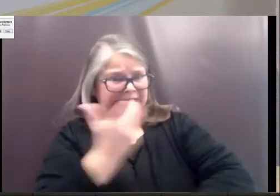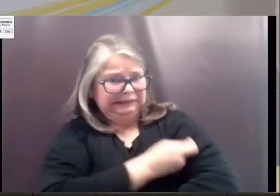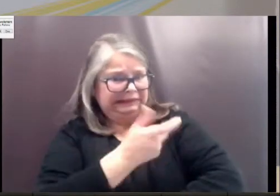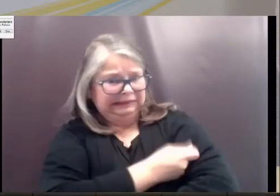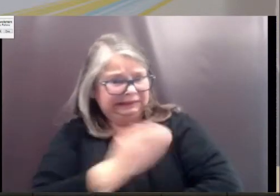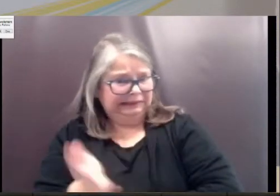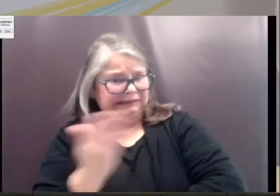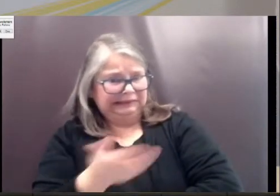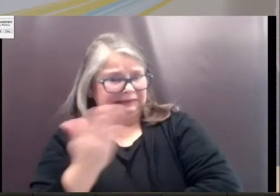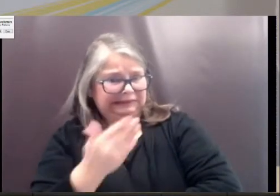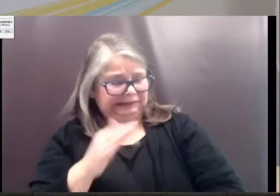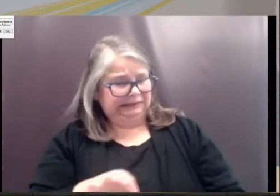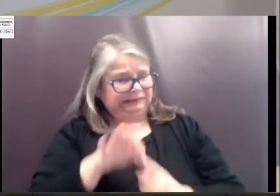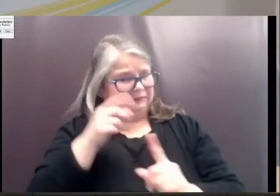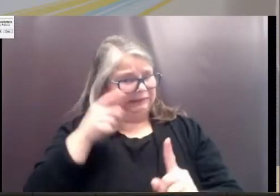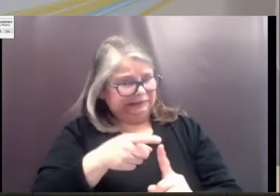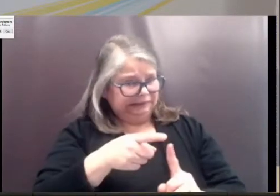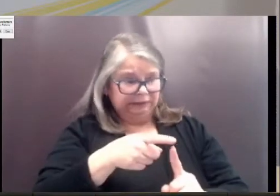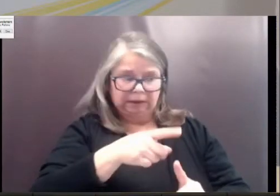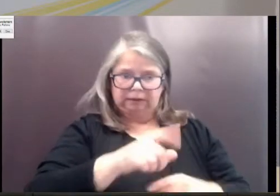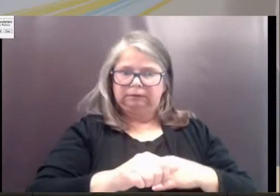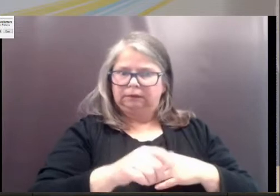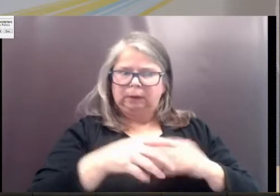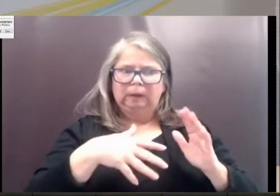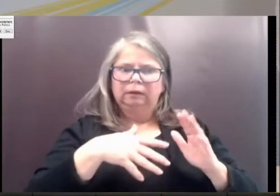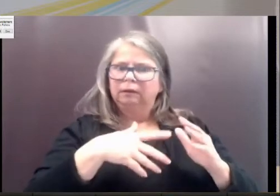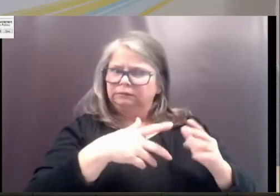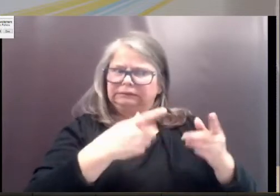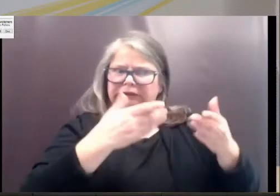overall population vaccine